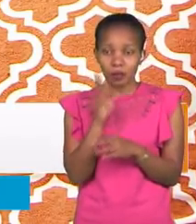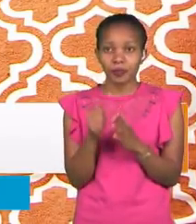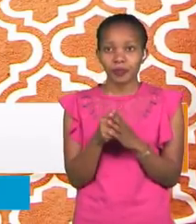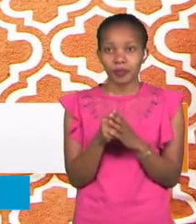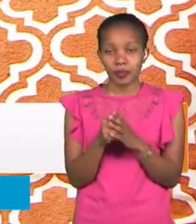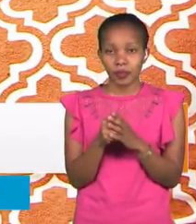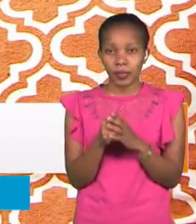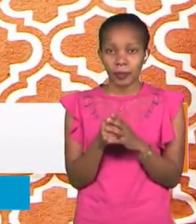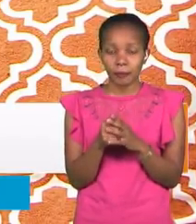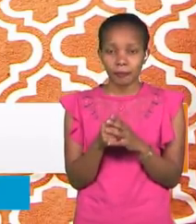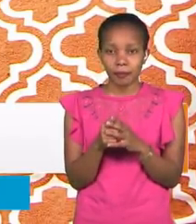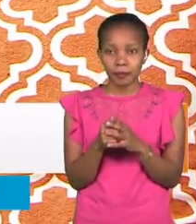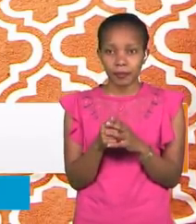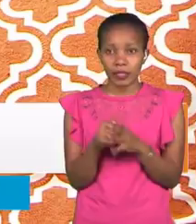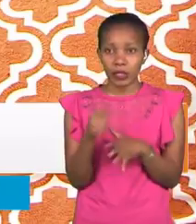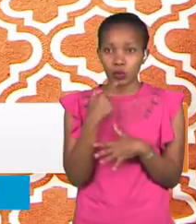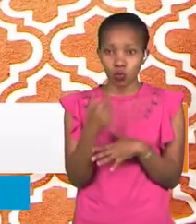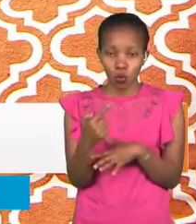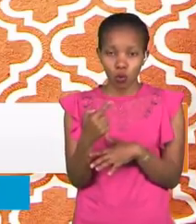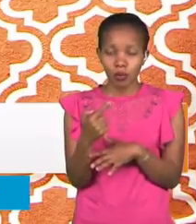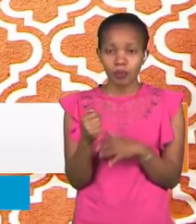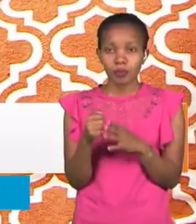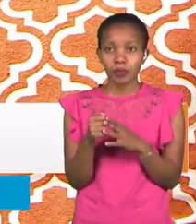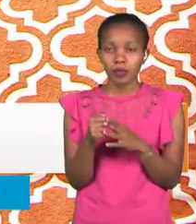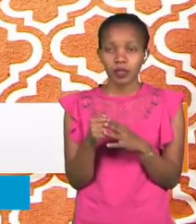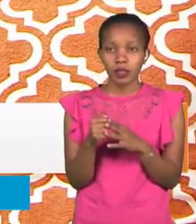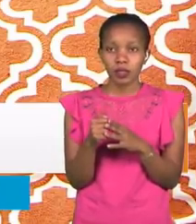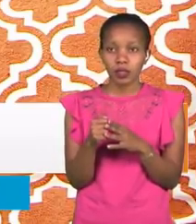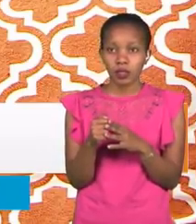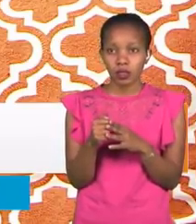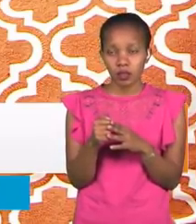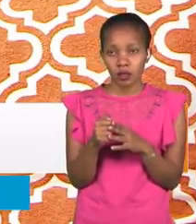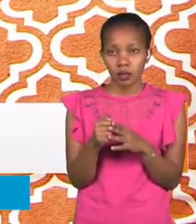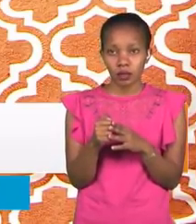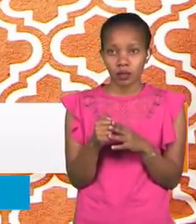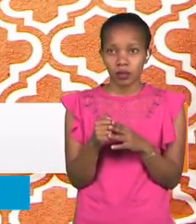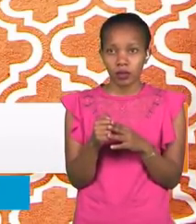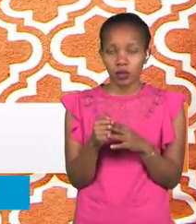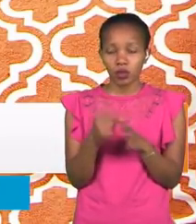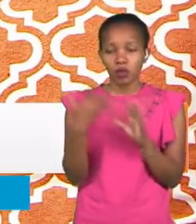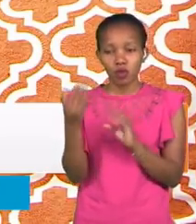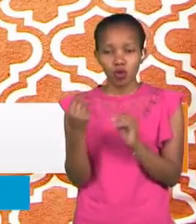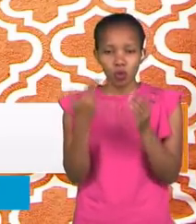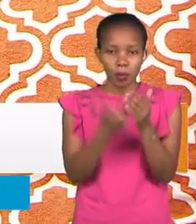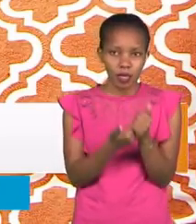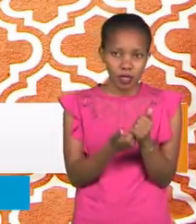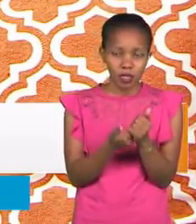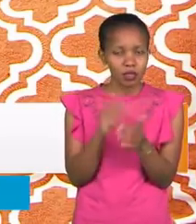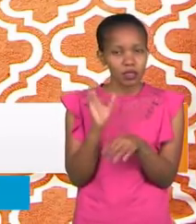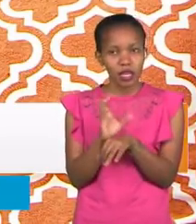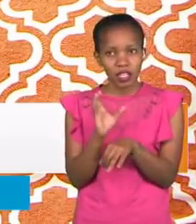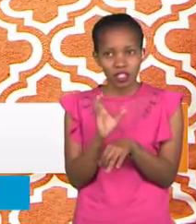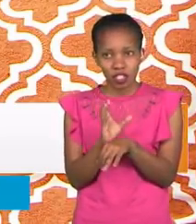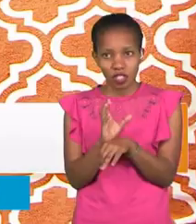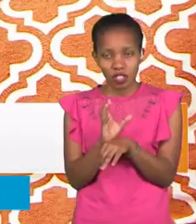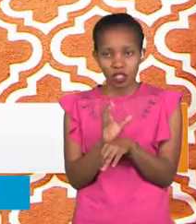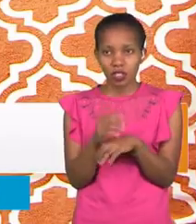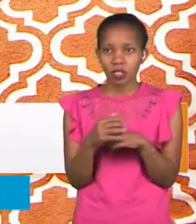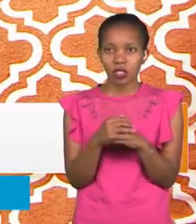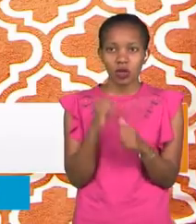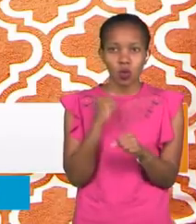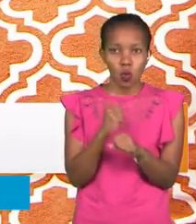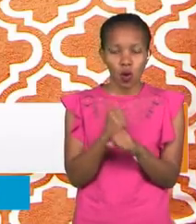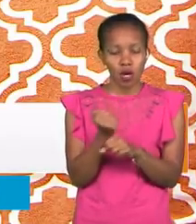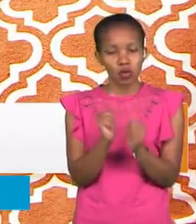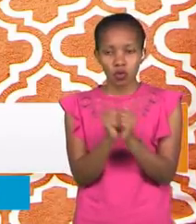Okay. And so breaking it down, we have mm-hmm. gone to the corporates, we have approached churches, We have worked